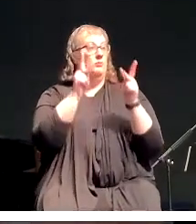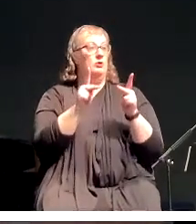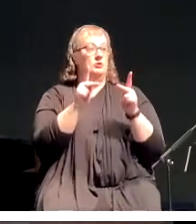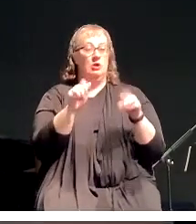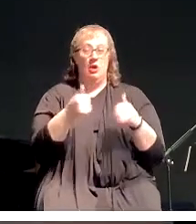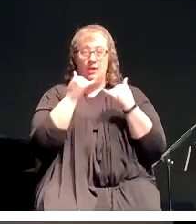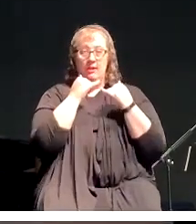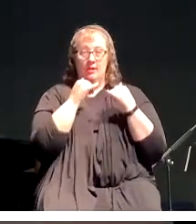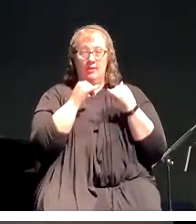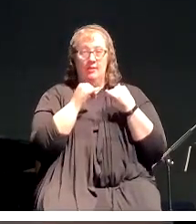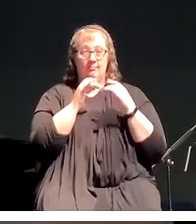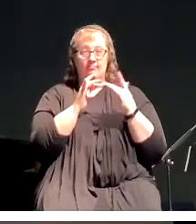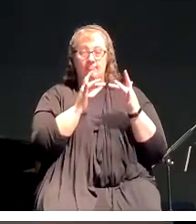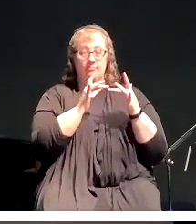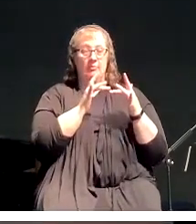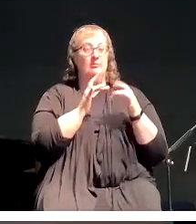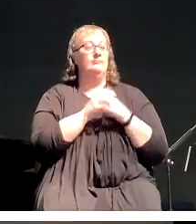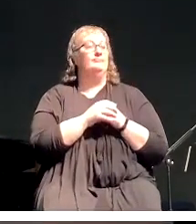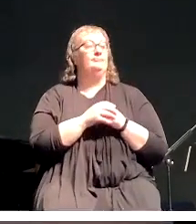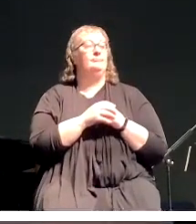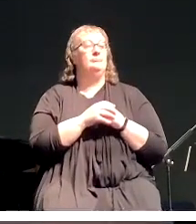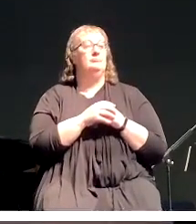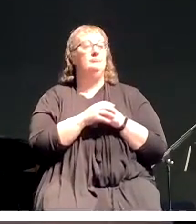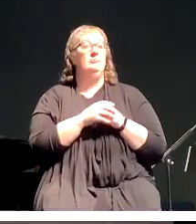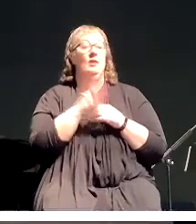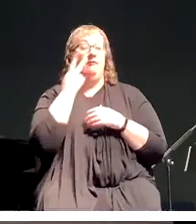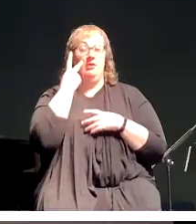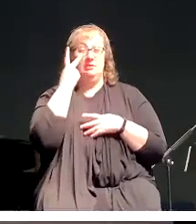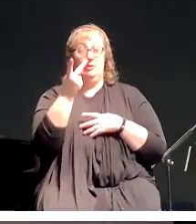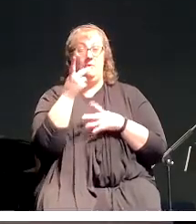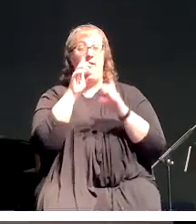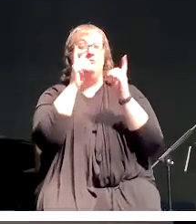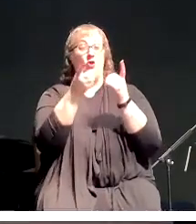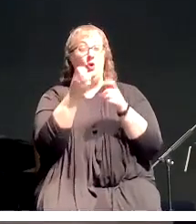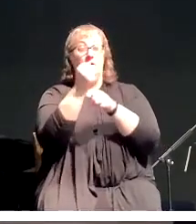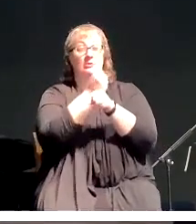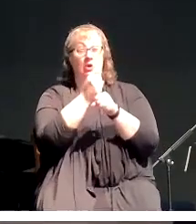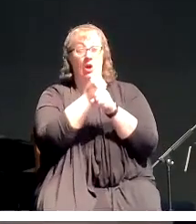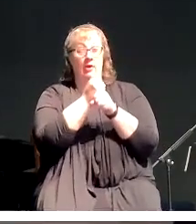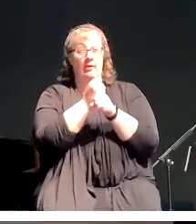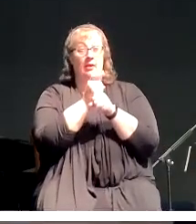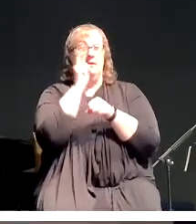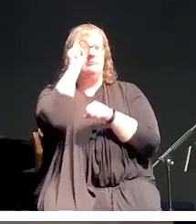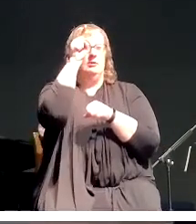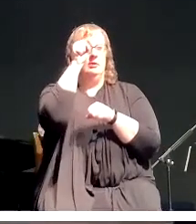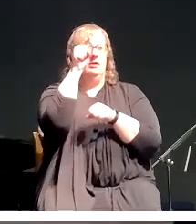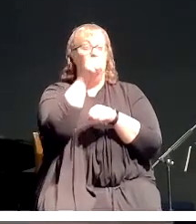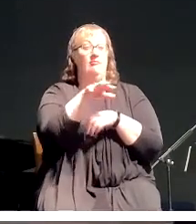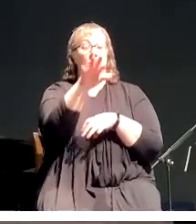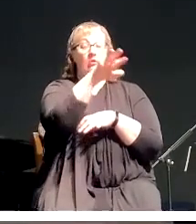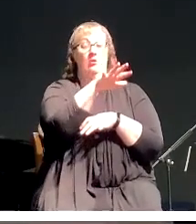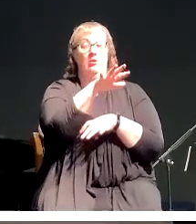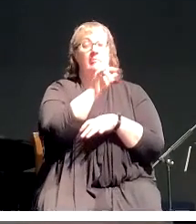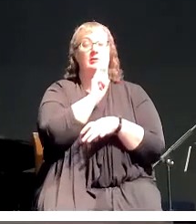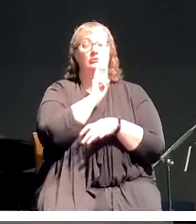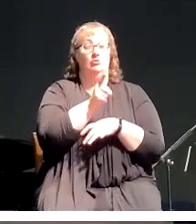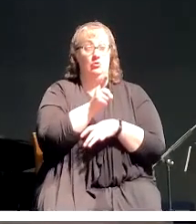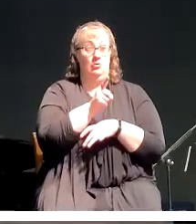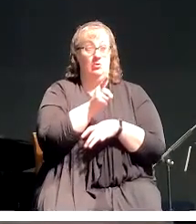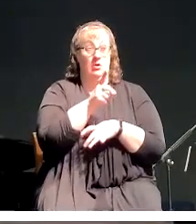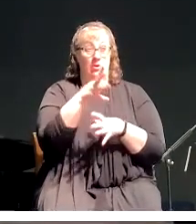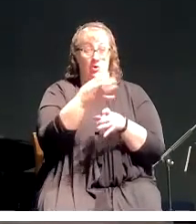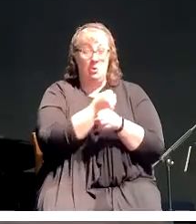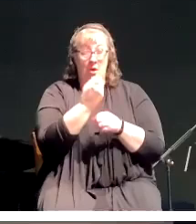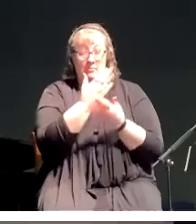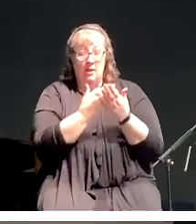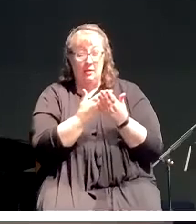live stream here. If you did not see, we do have donuts and coffee that was out there in the foyer. Make sure that you